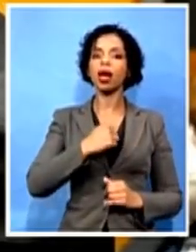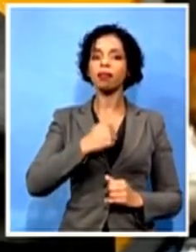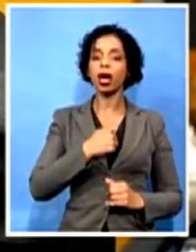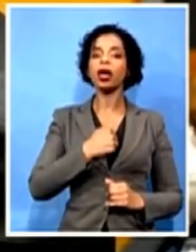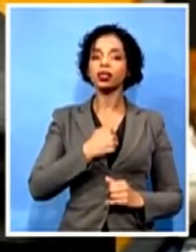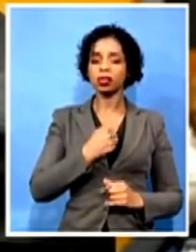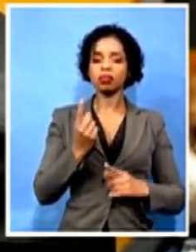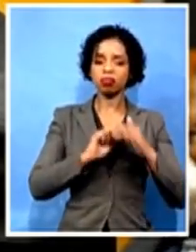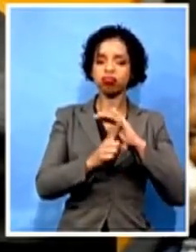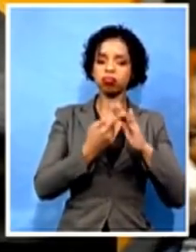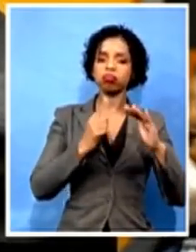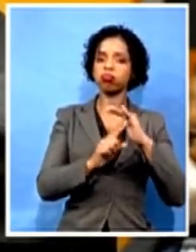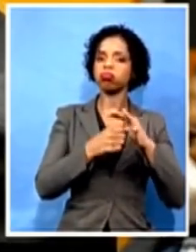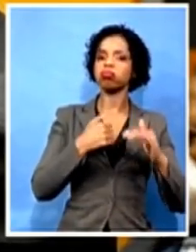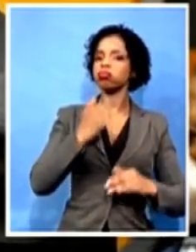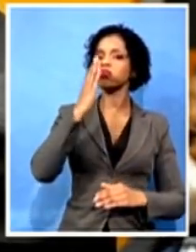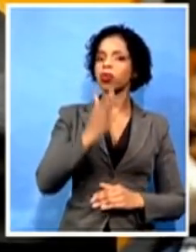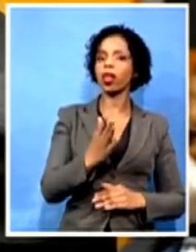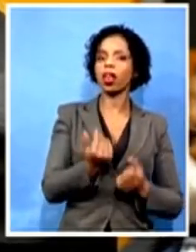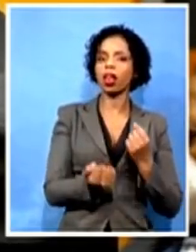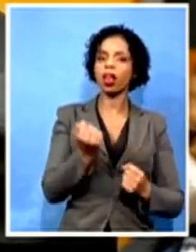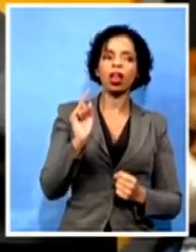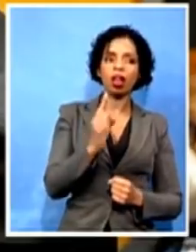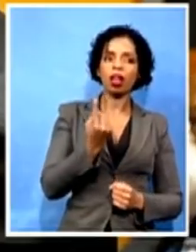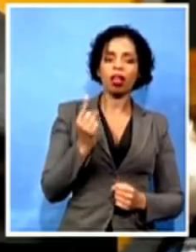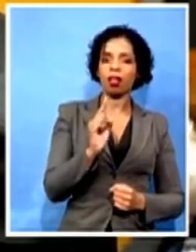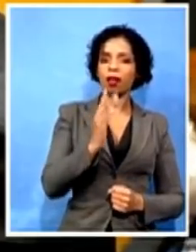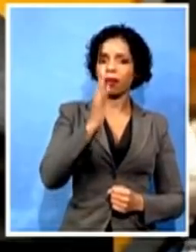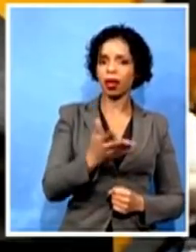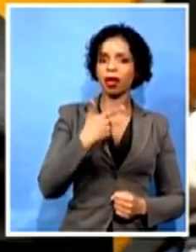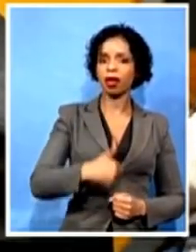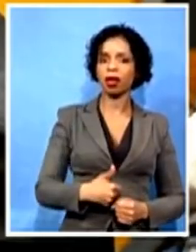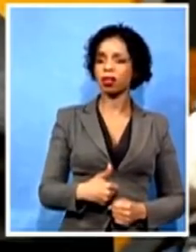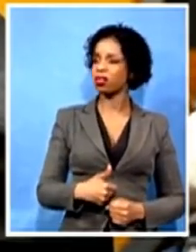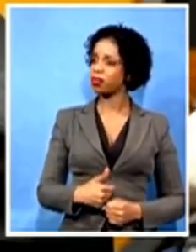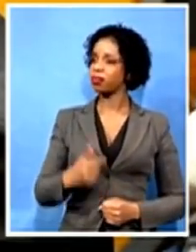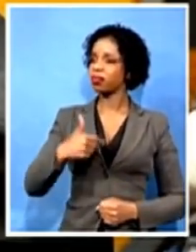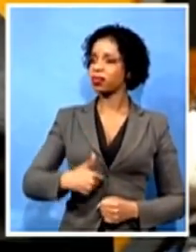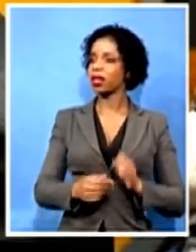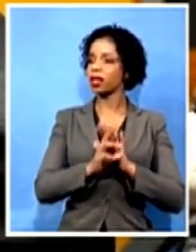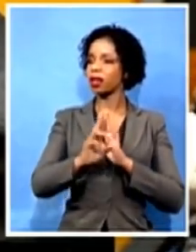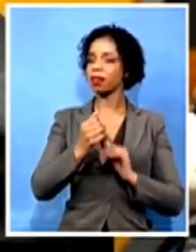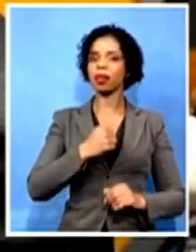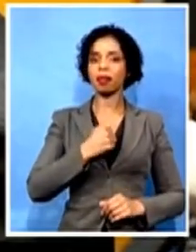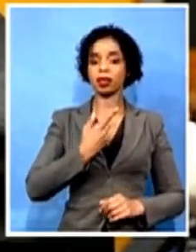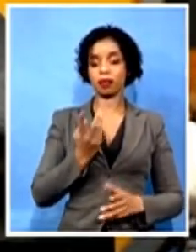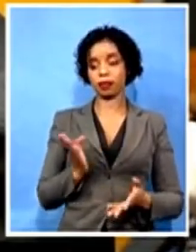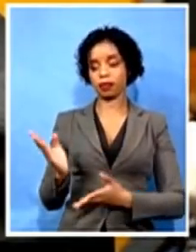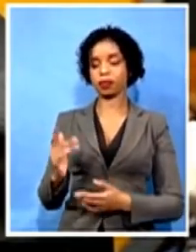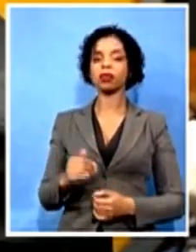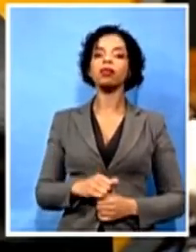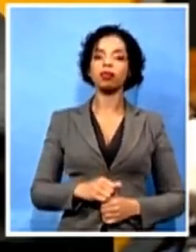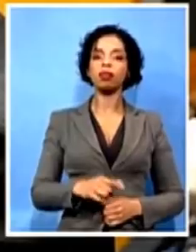my trial. I submit that the fact that my legal representatives as well as myself have been in constant contact with entities of the